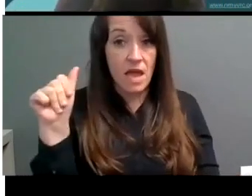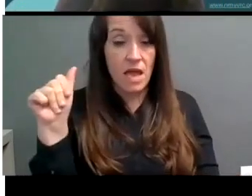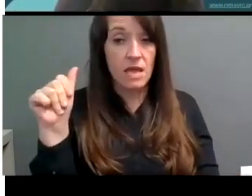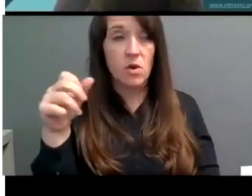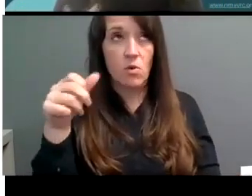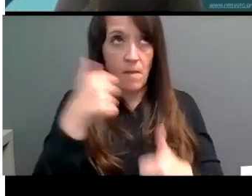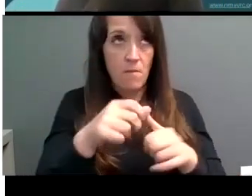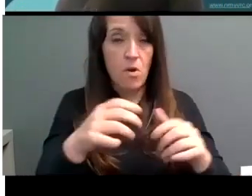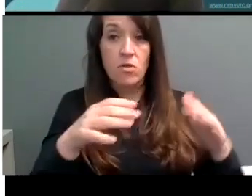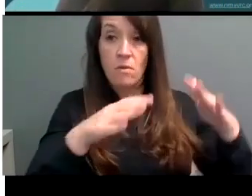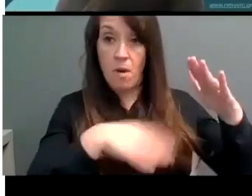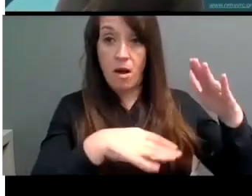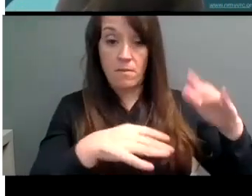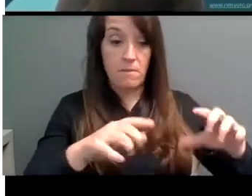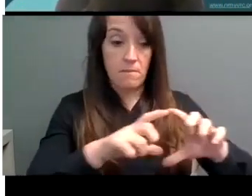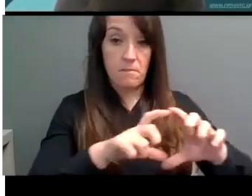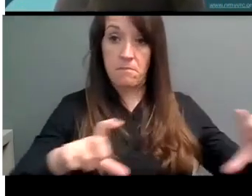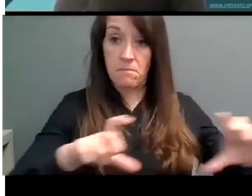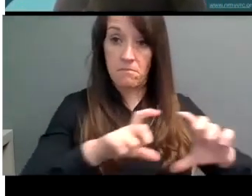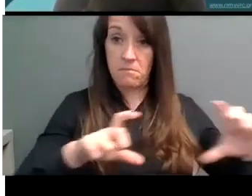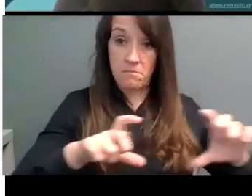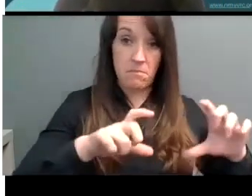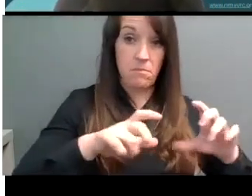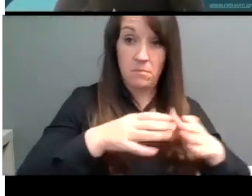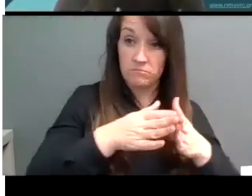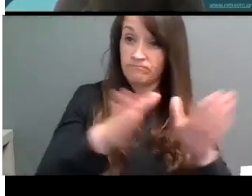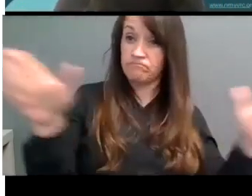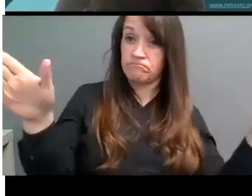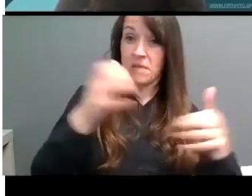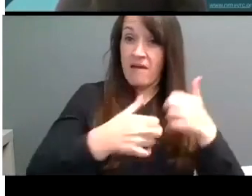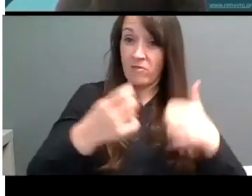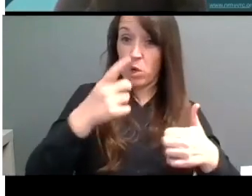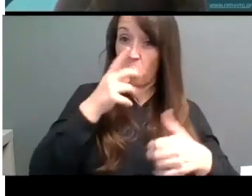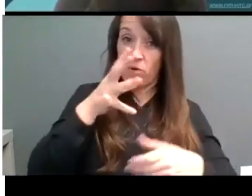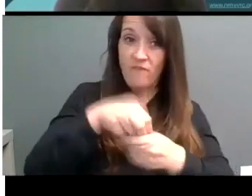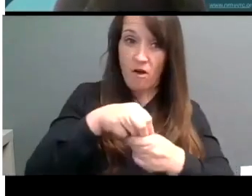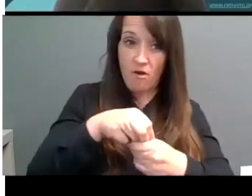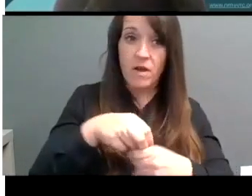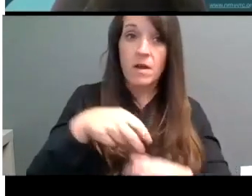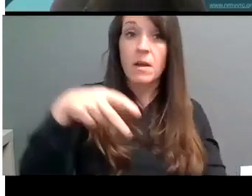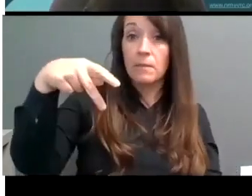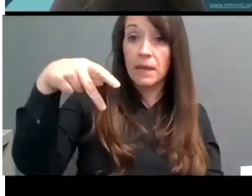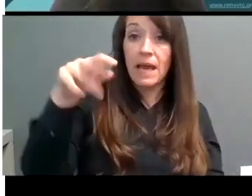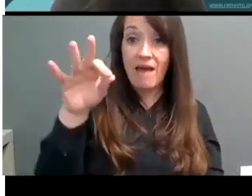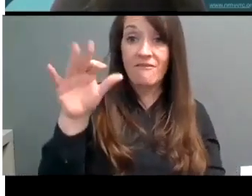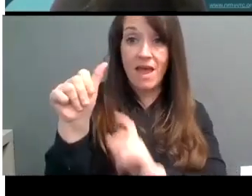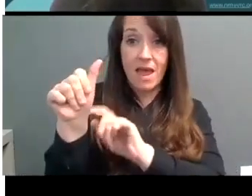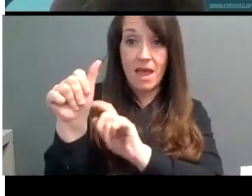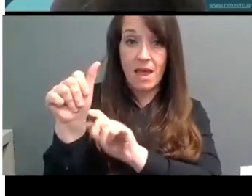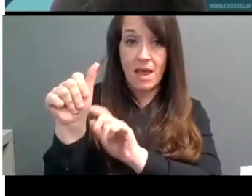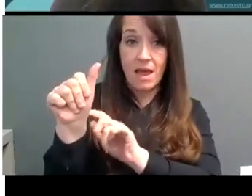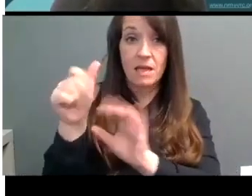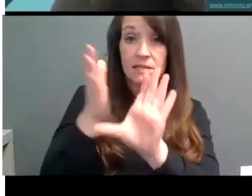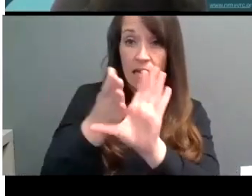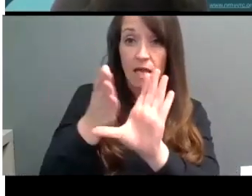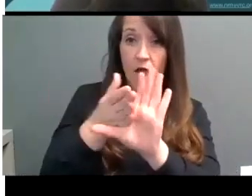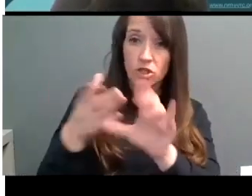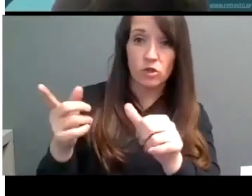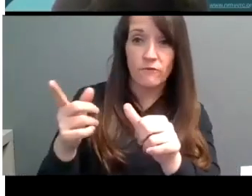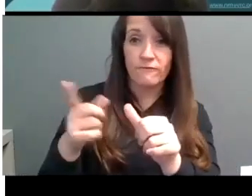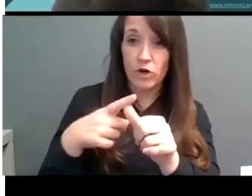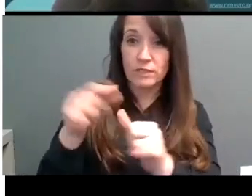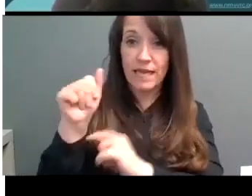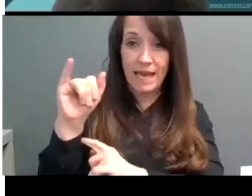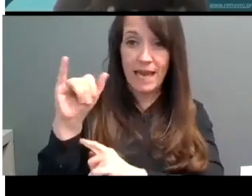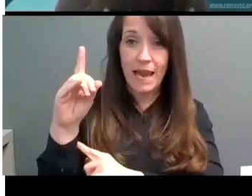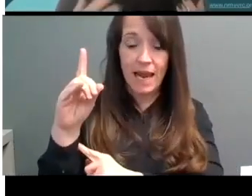of that triangle, so everyone, psychological first aid is a phenomenal resource to be able to deliver to all victims